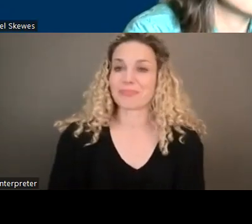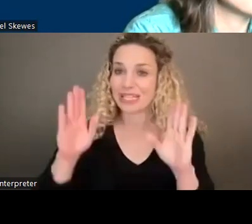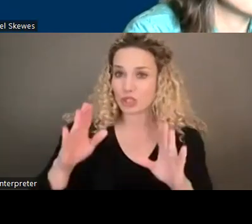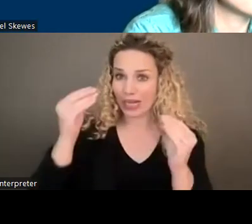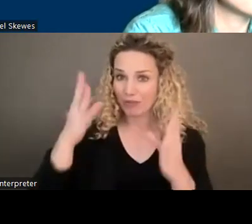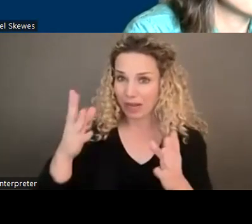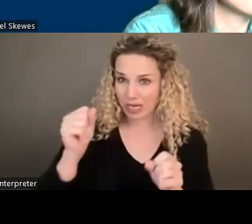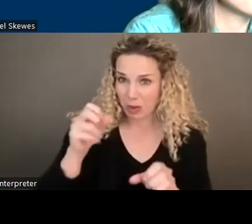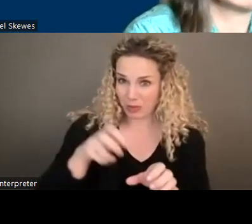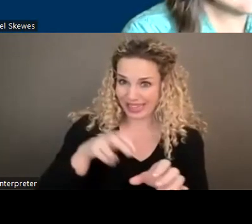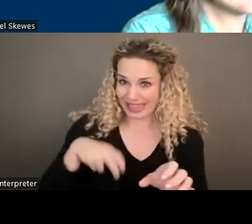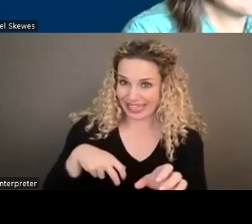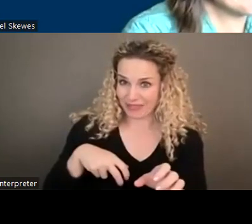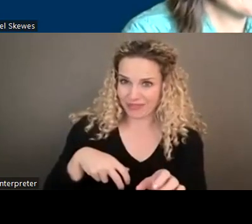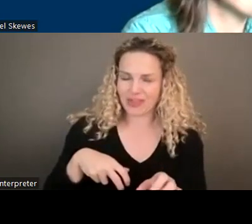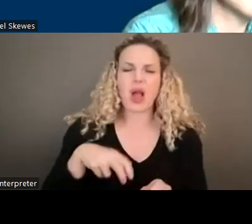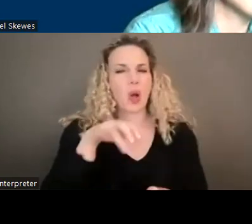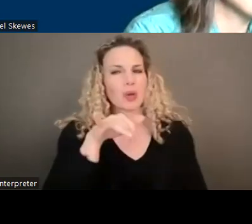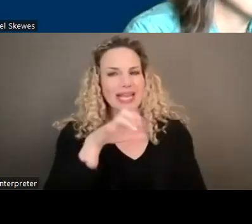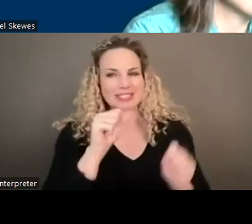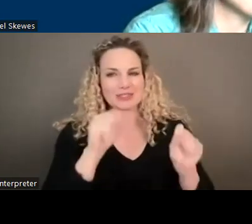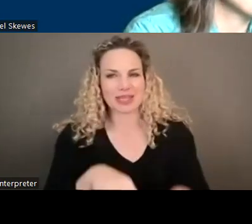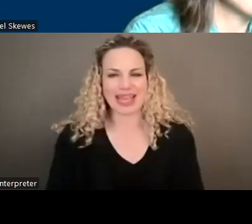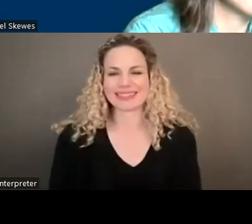now? Yes, yes. Okay.